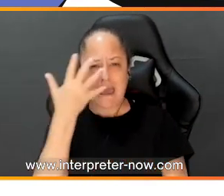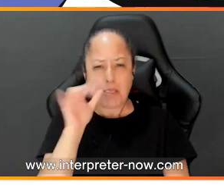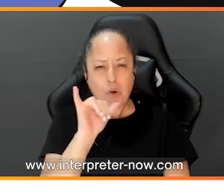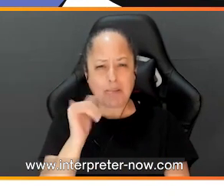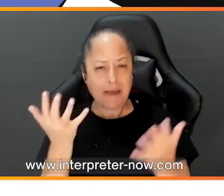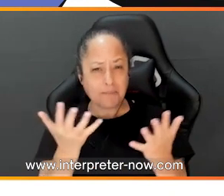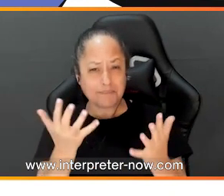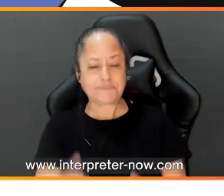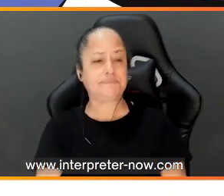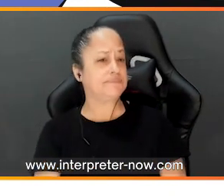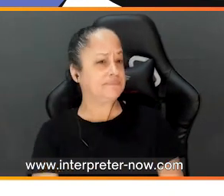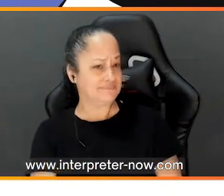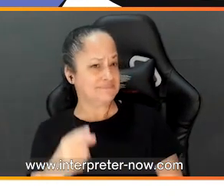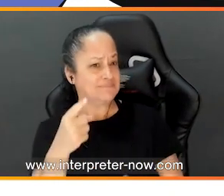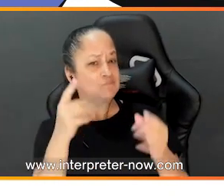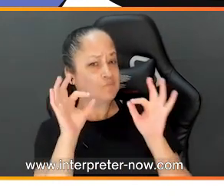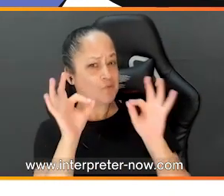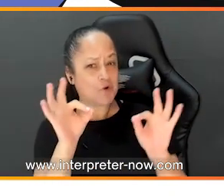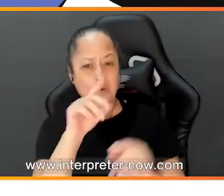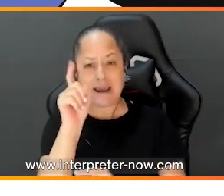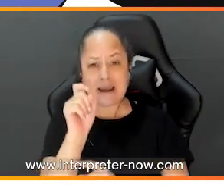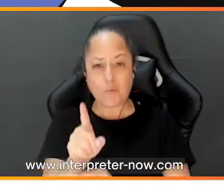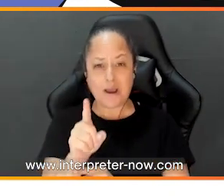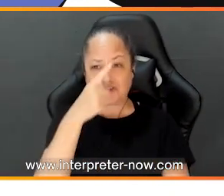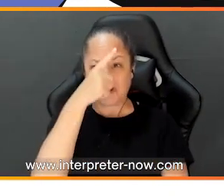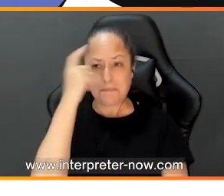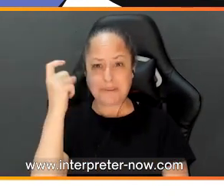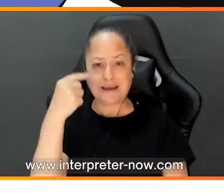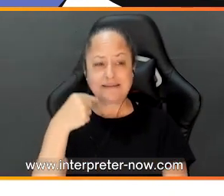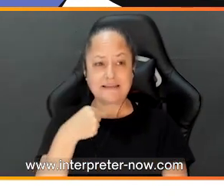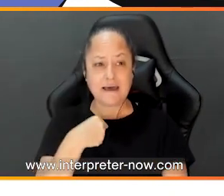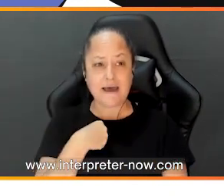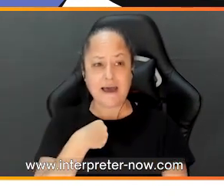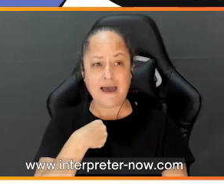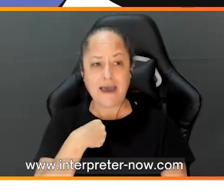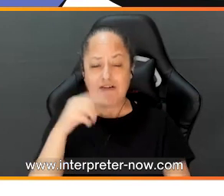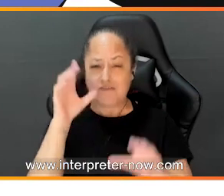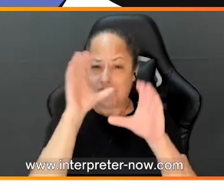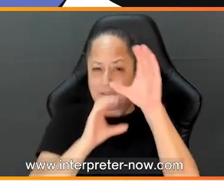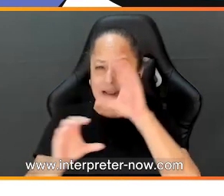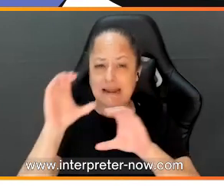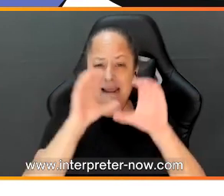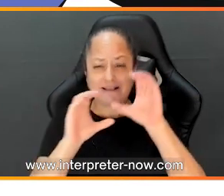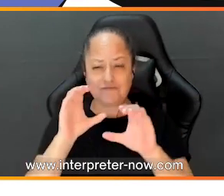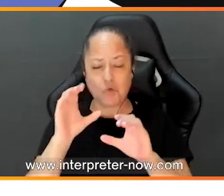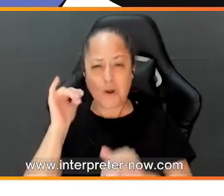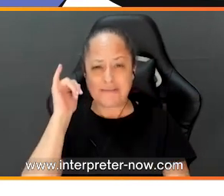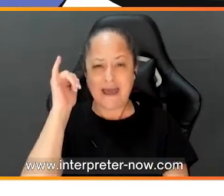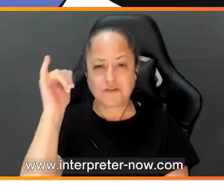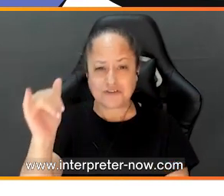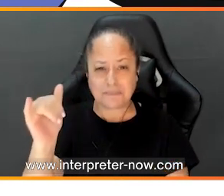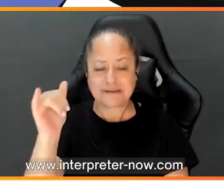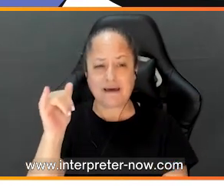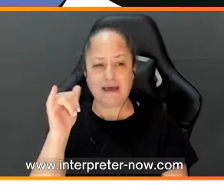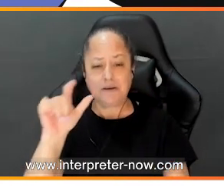What does that look like? This is a great question because I've been exploring this for quite some